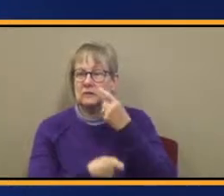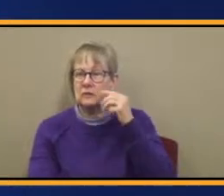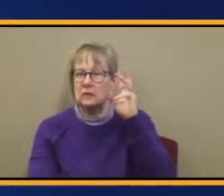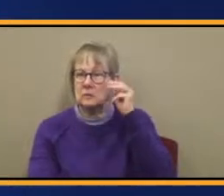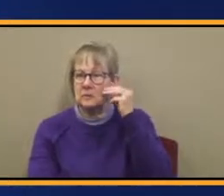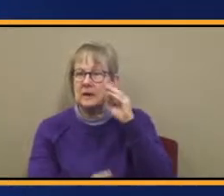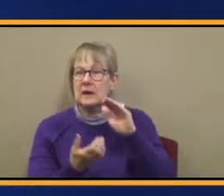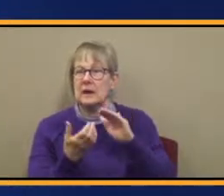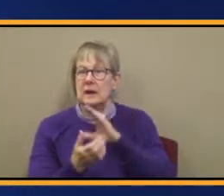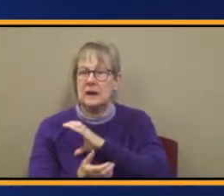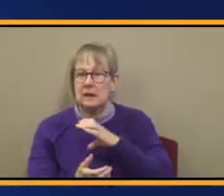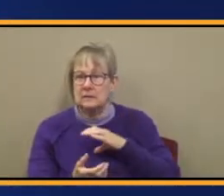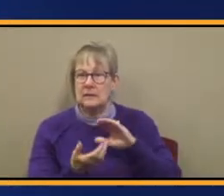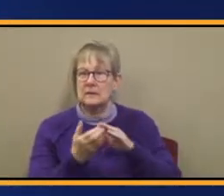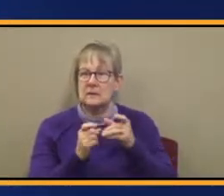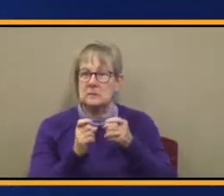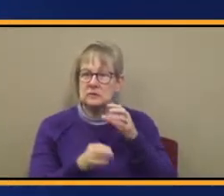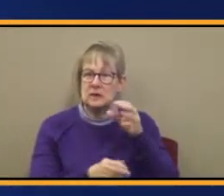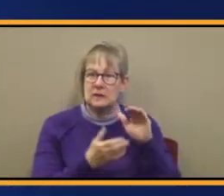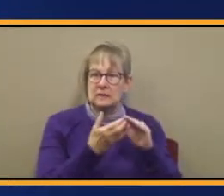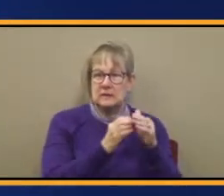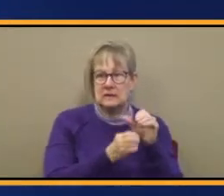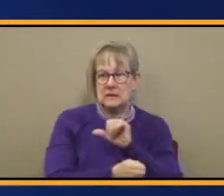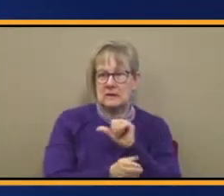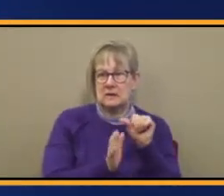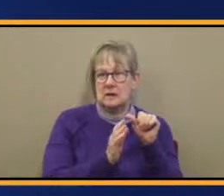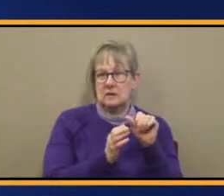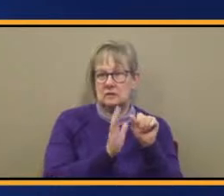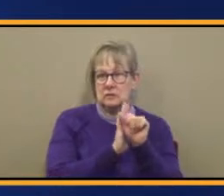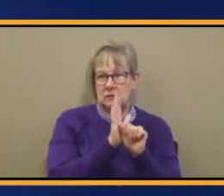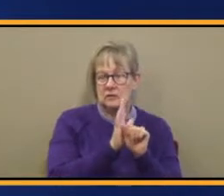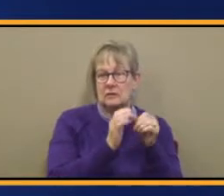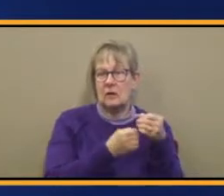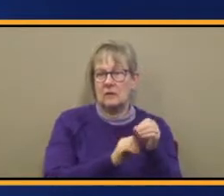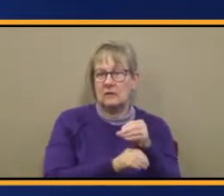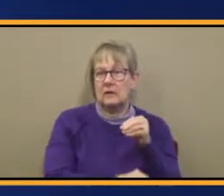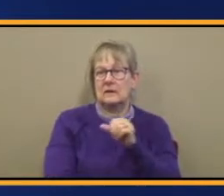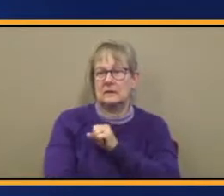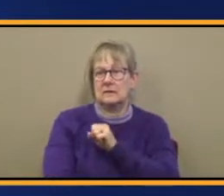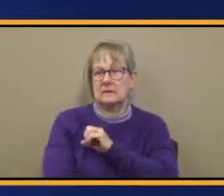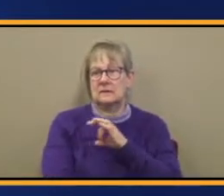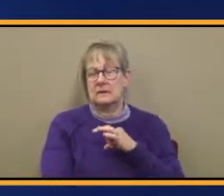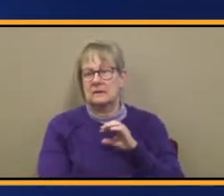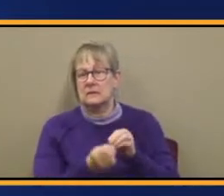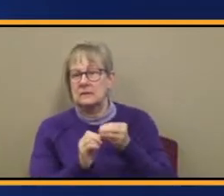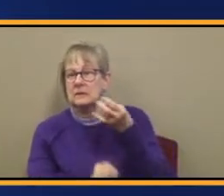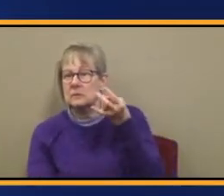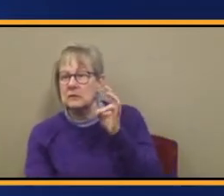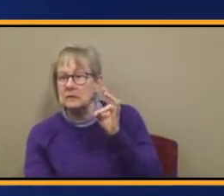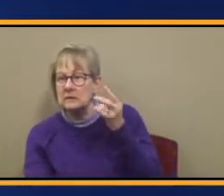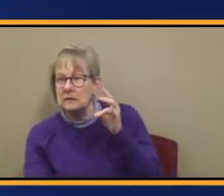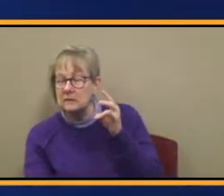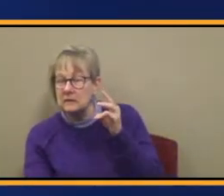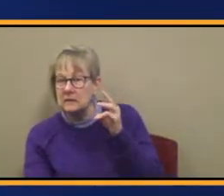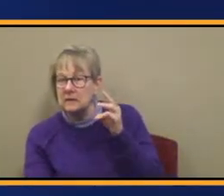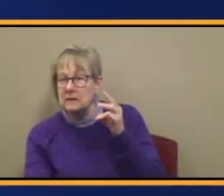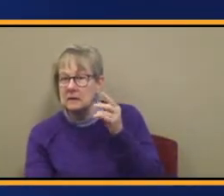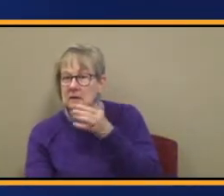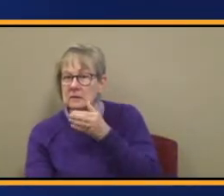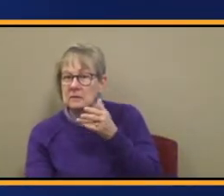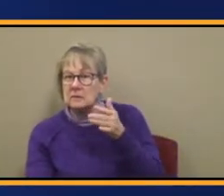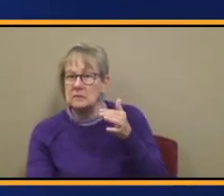City Manager, and City Attorney's Office and staff. Okay, and then item 17 through